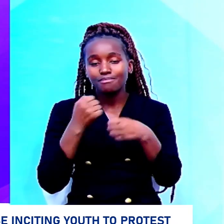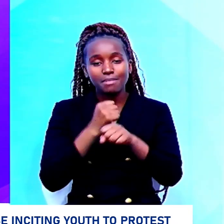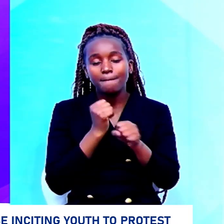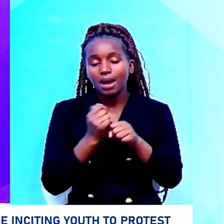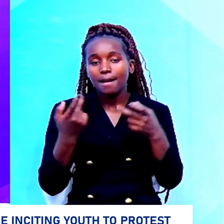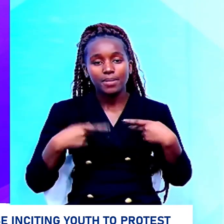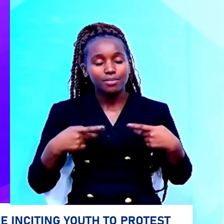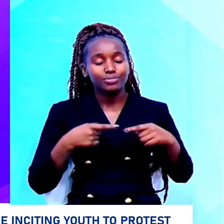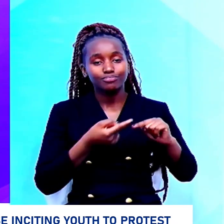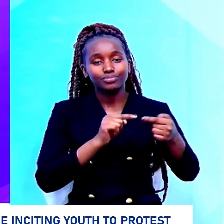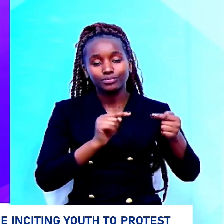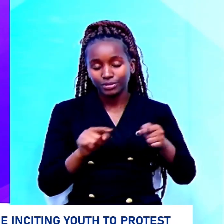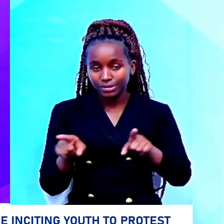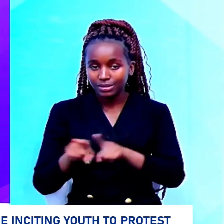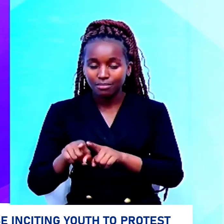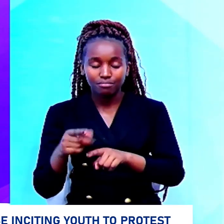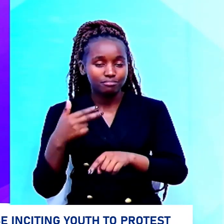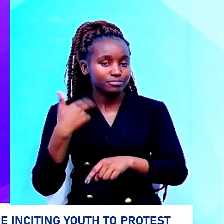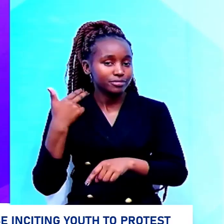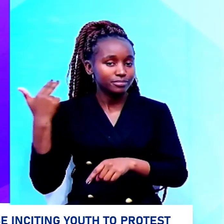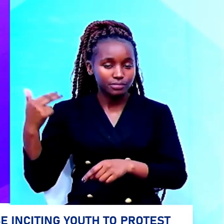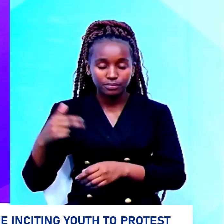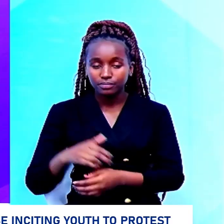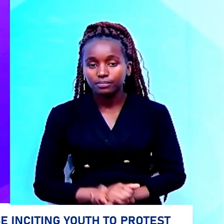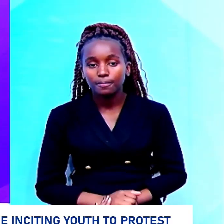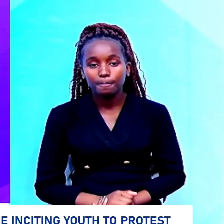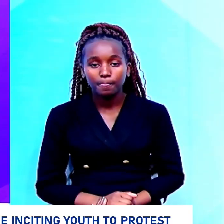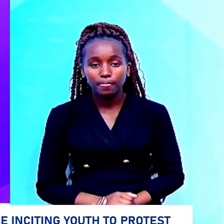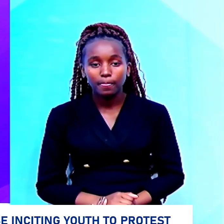casualties and injuries.